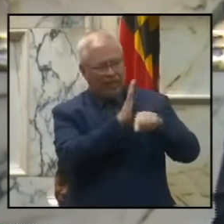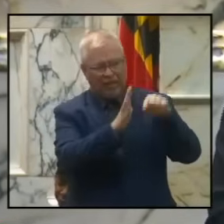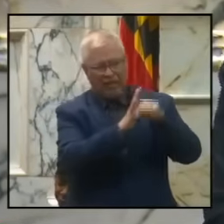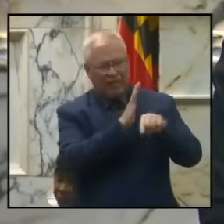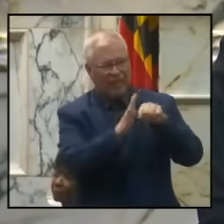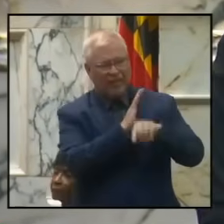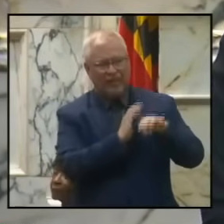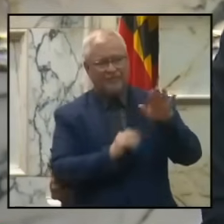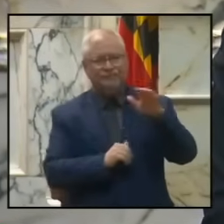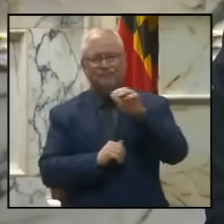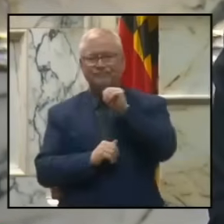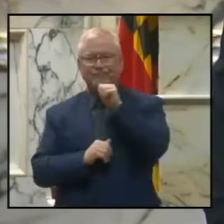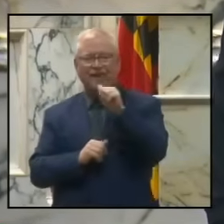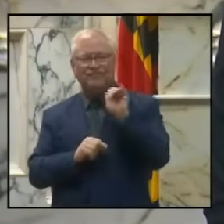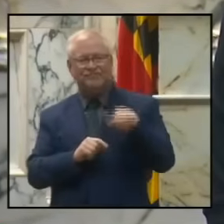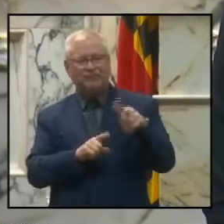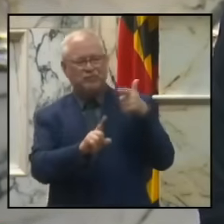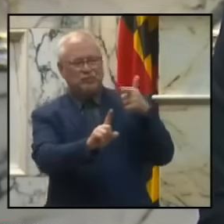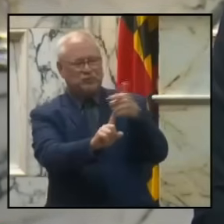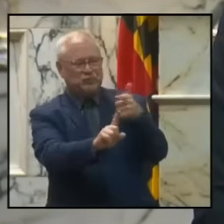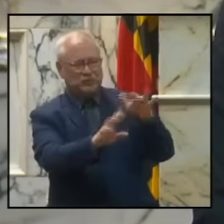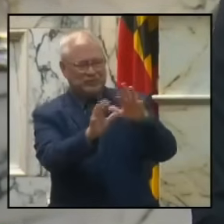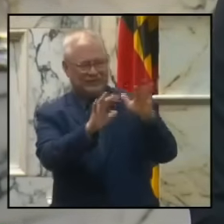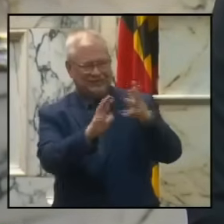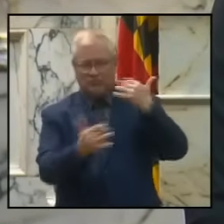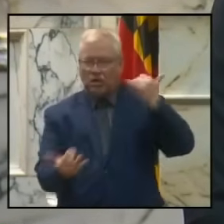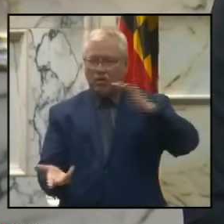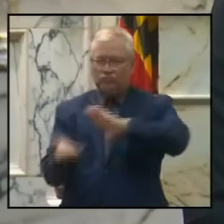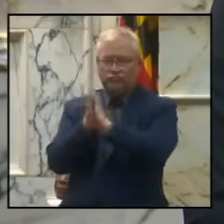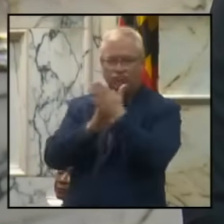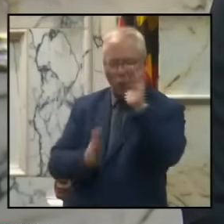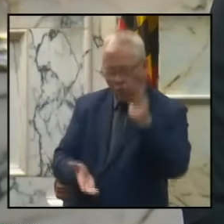have been statewide in a decade.